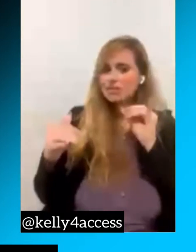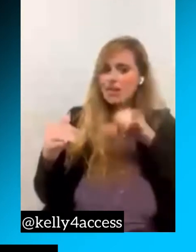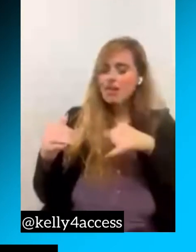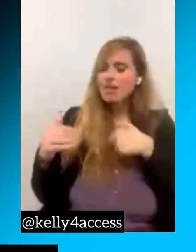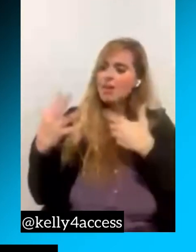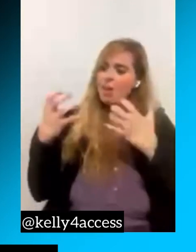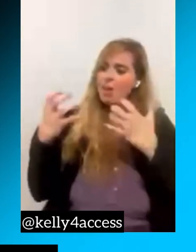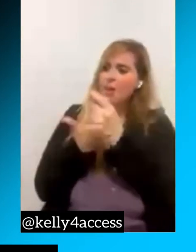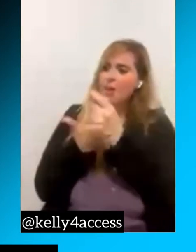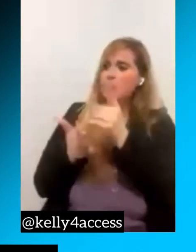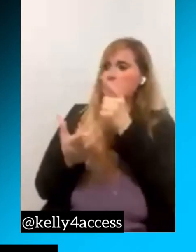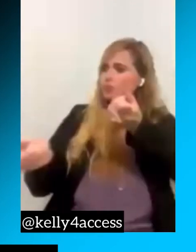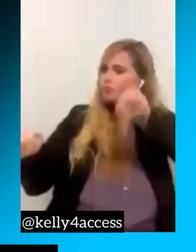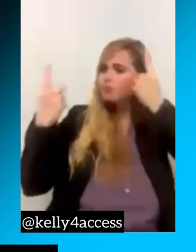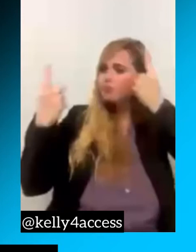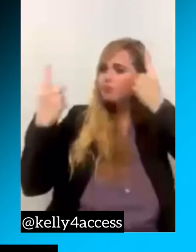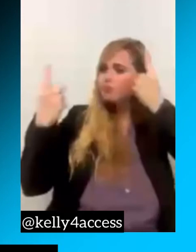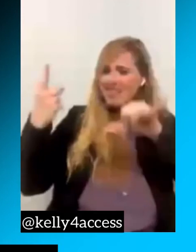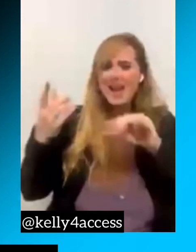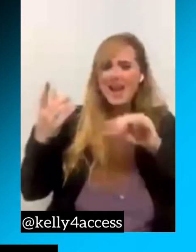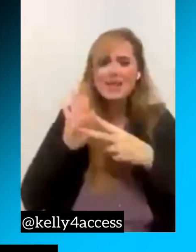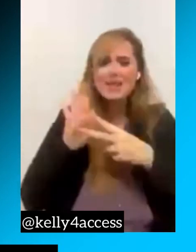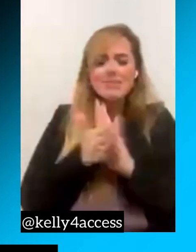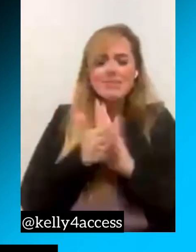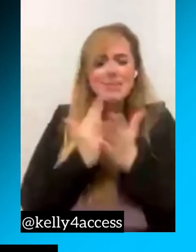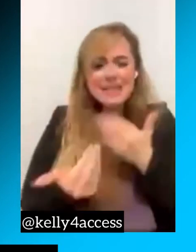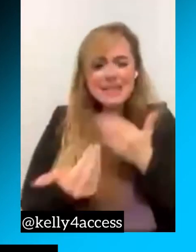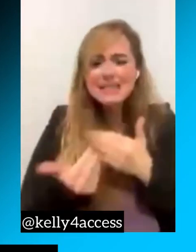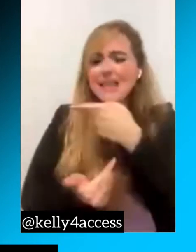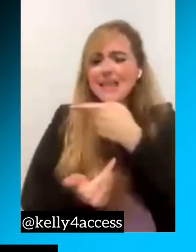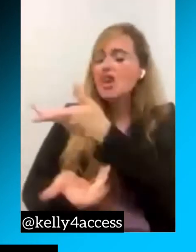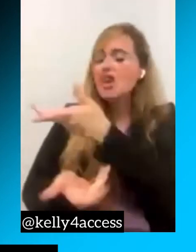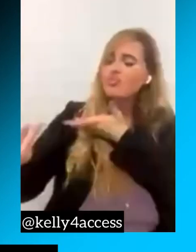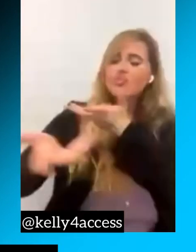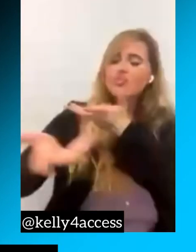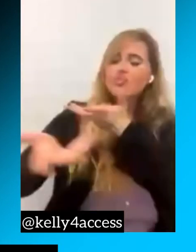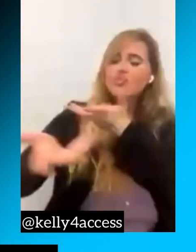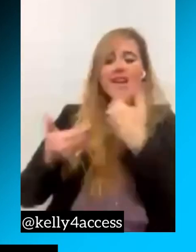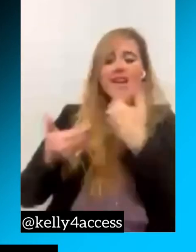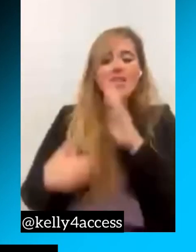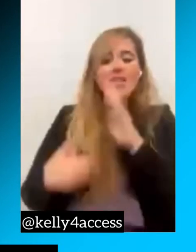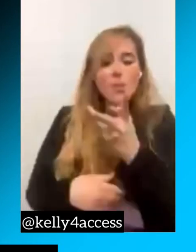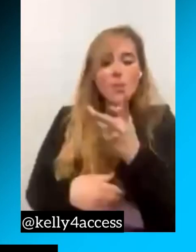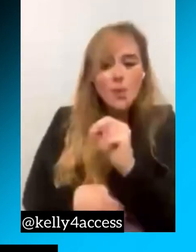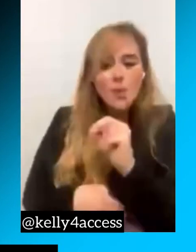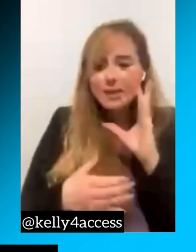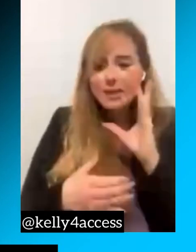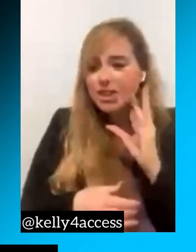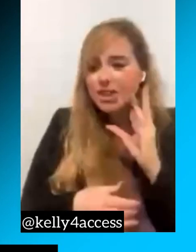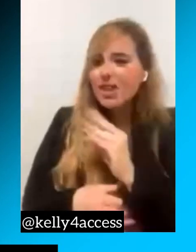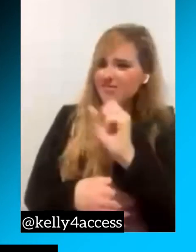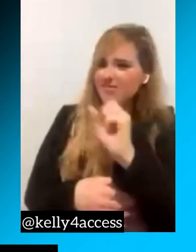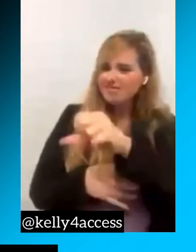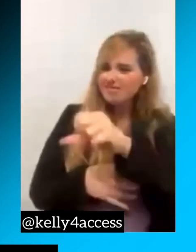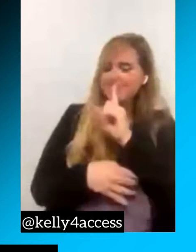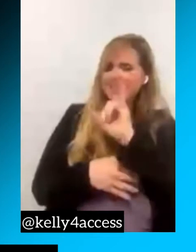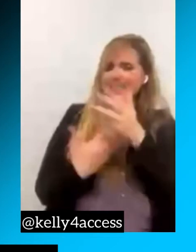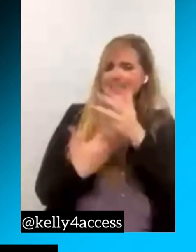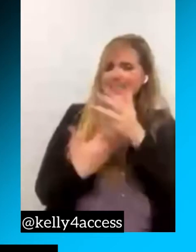experiencing, because that just makes it easier. They know what they're talking about. They have their own experience, and yeah, it just makes it easier